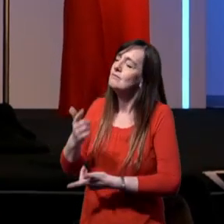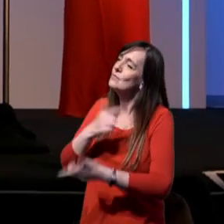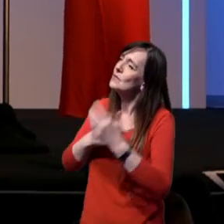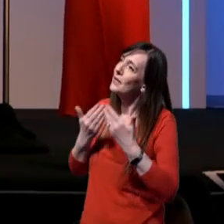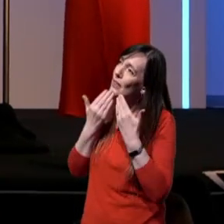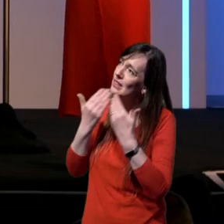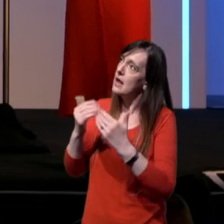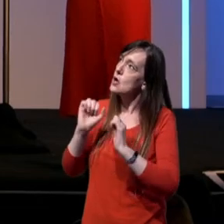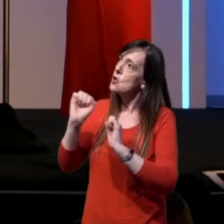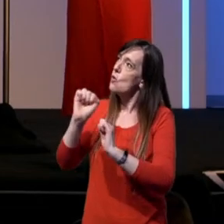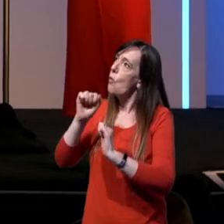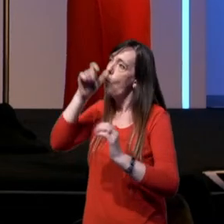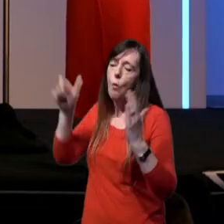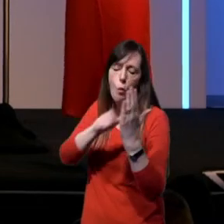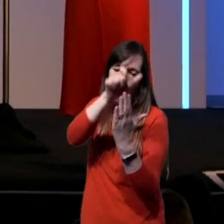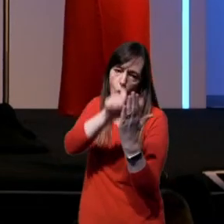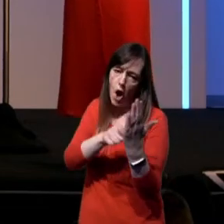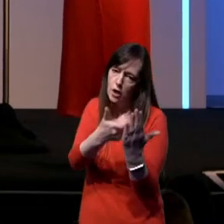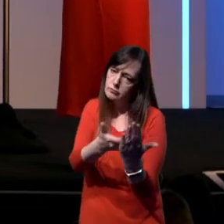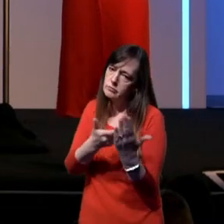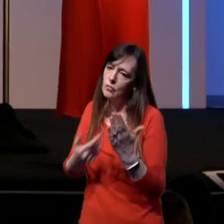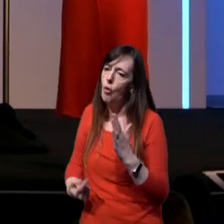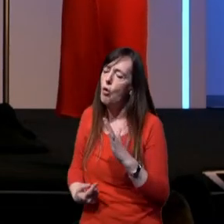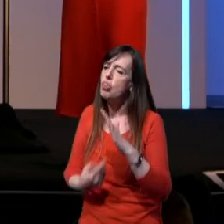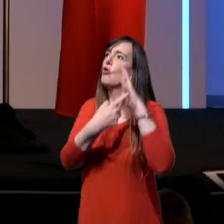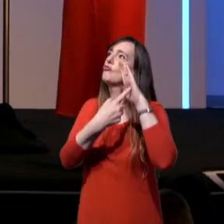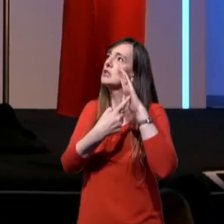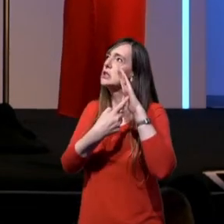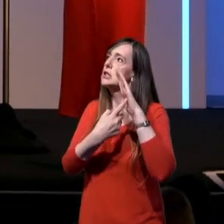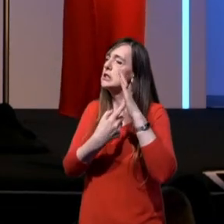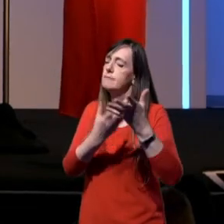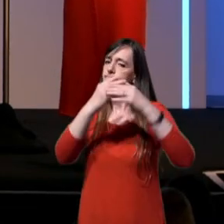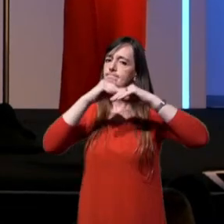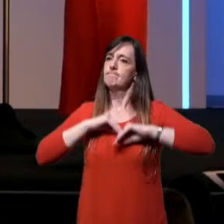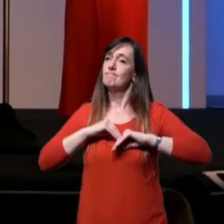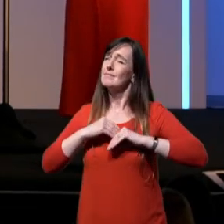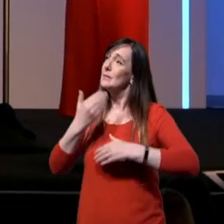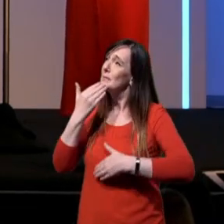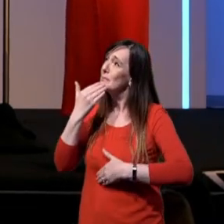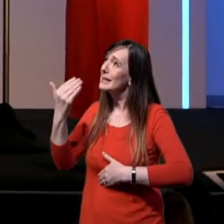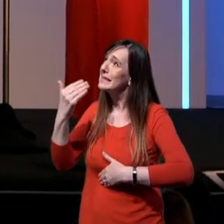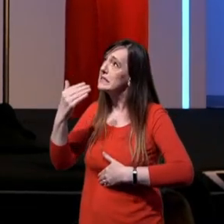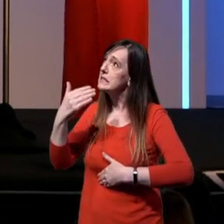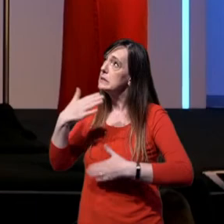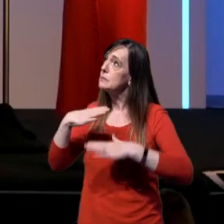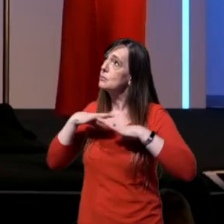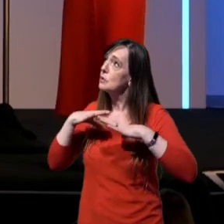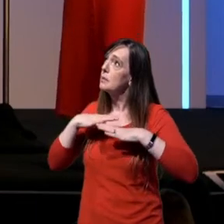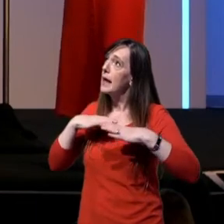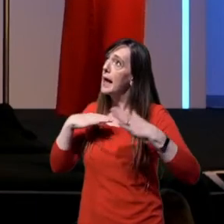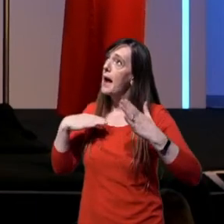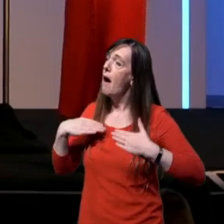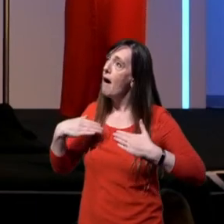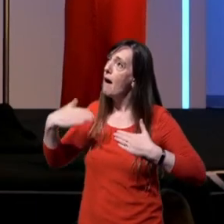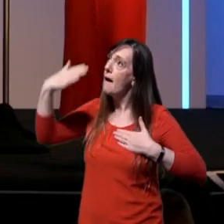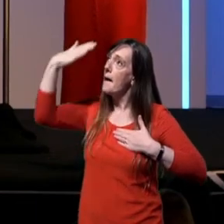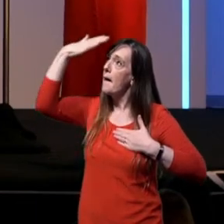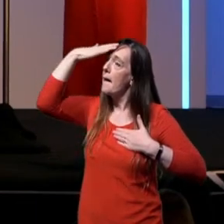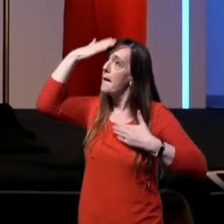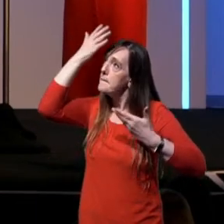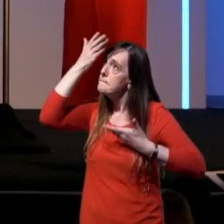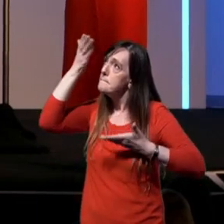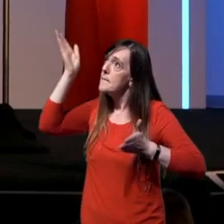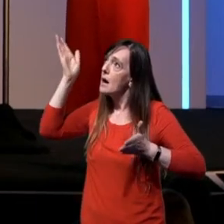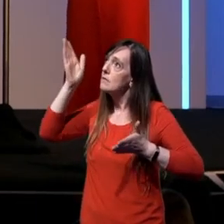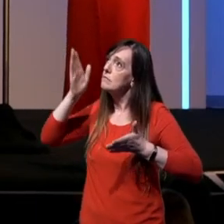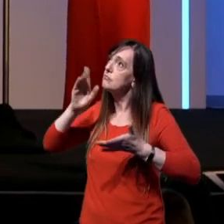has authority in our lives. And we pray that you would prepare our minds to listen and our hearts to respond to bring glory